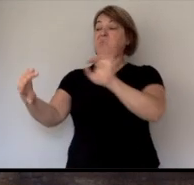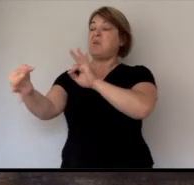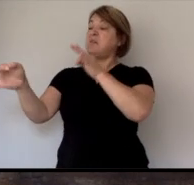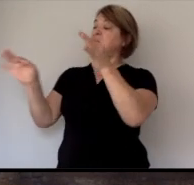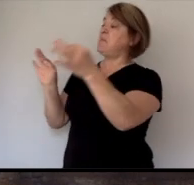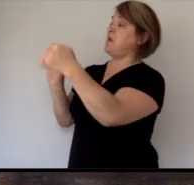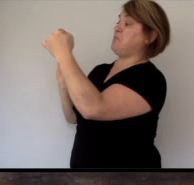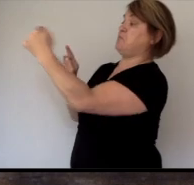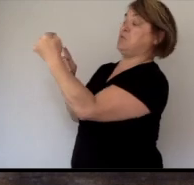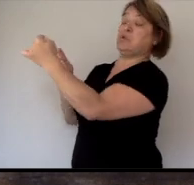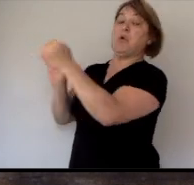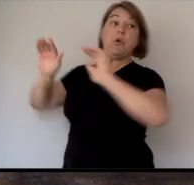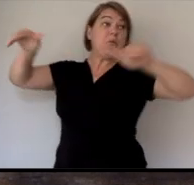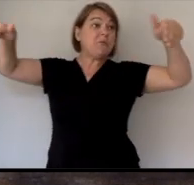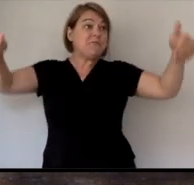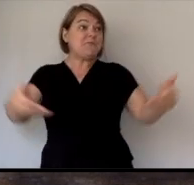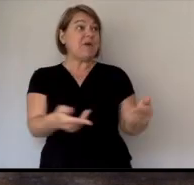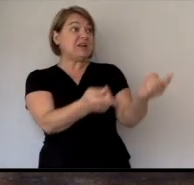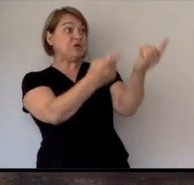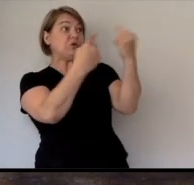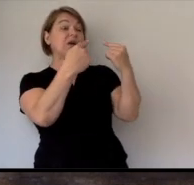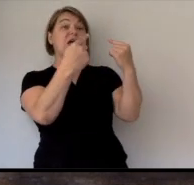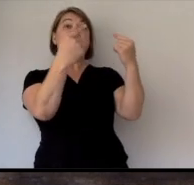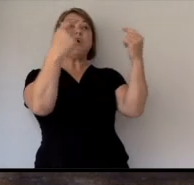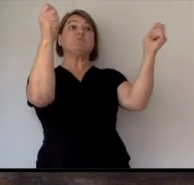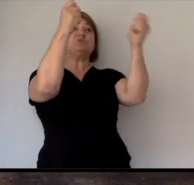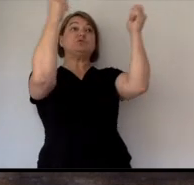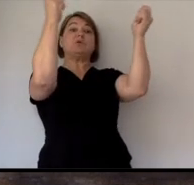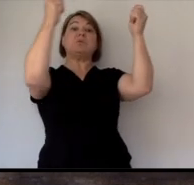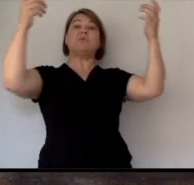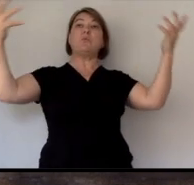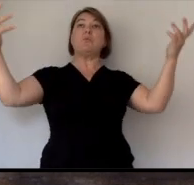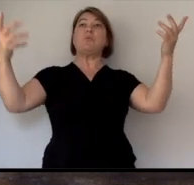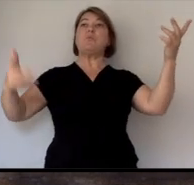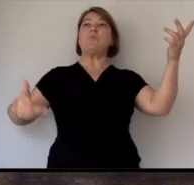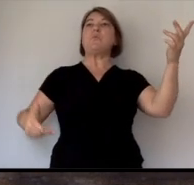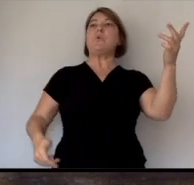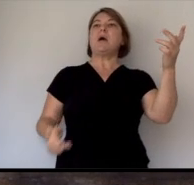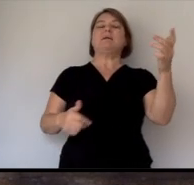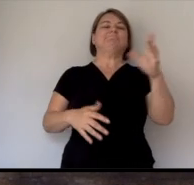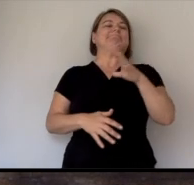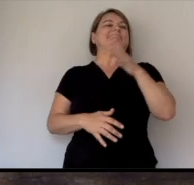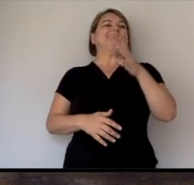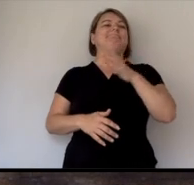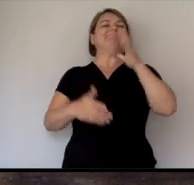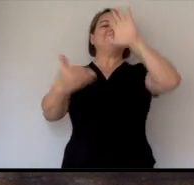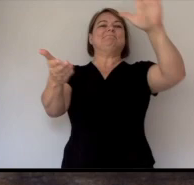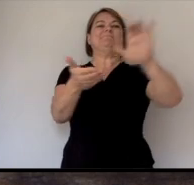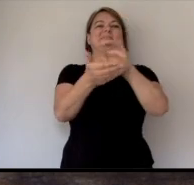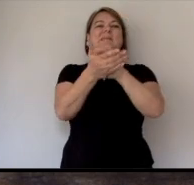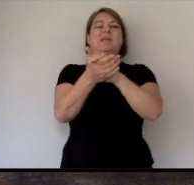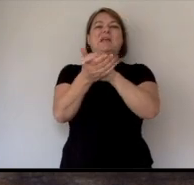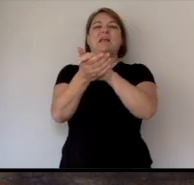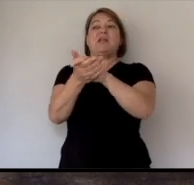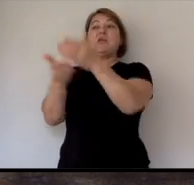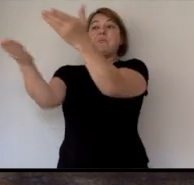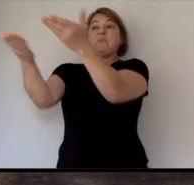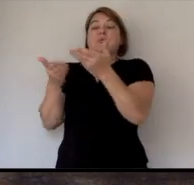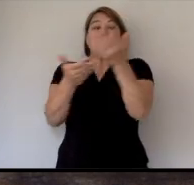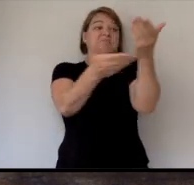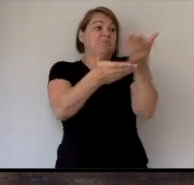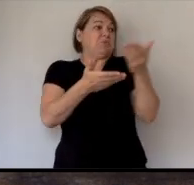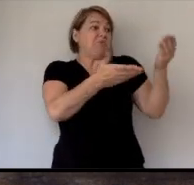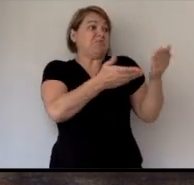cordially invite you to celebrate a royal wedding. Reception to follow in the royal gardens. Bring lots of presents. I like